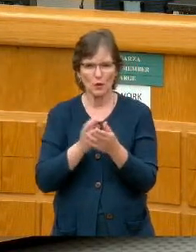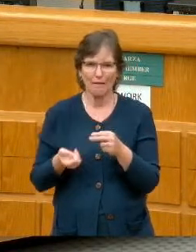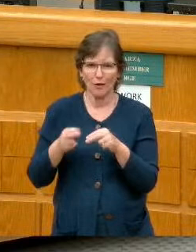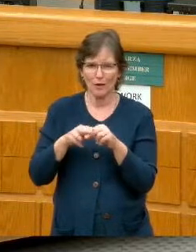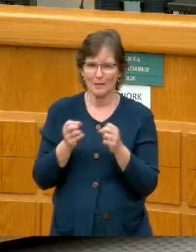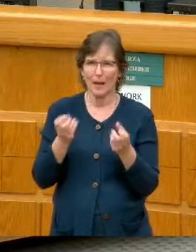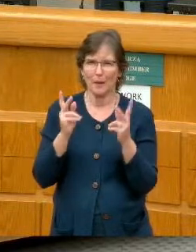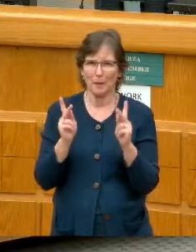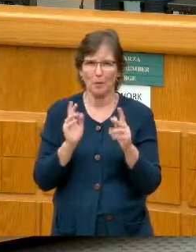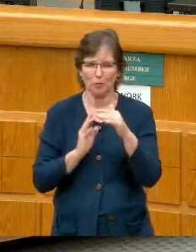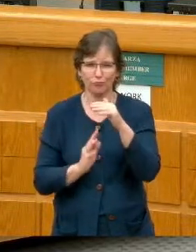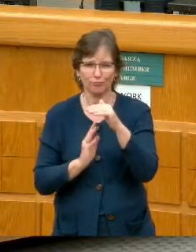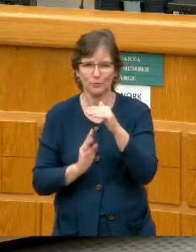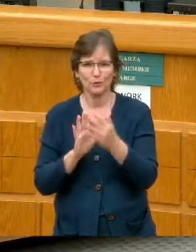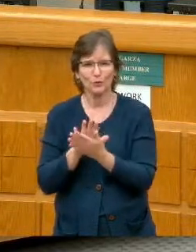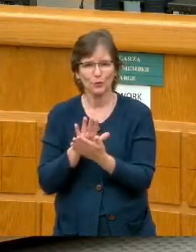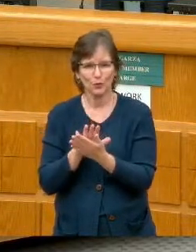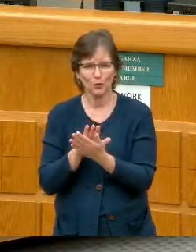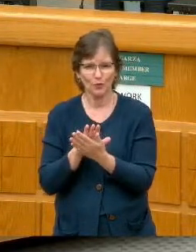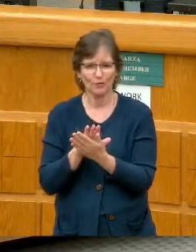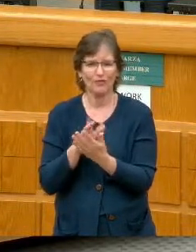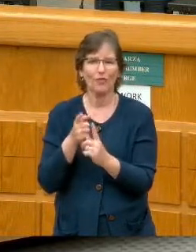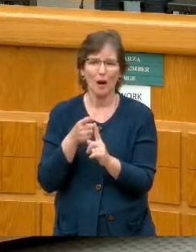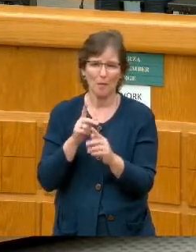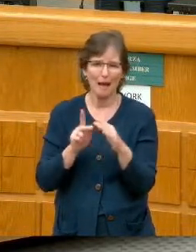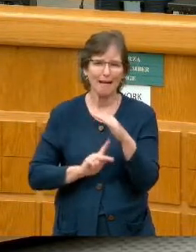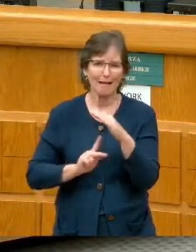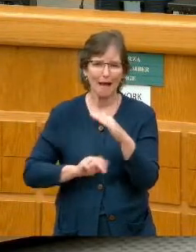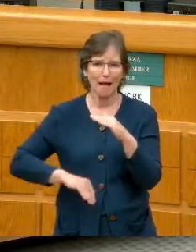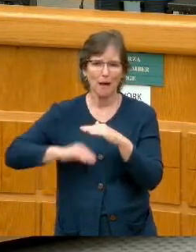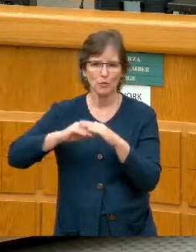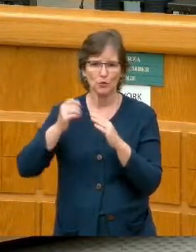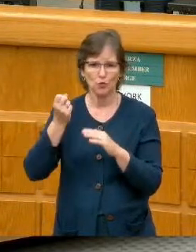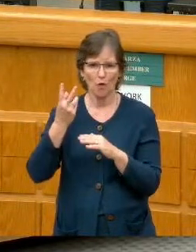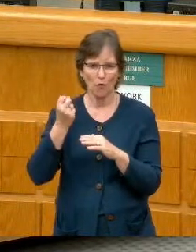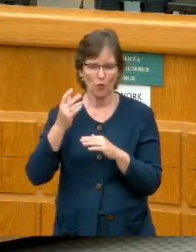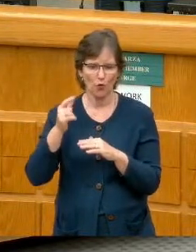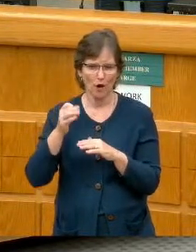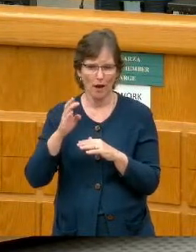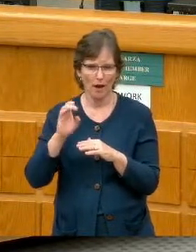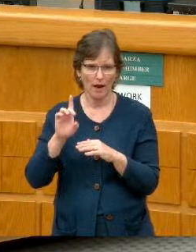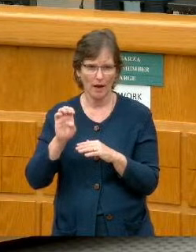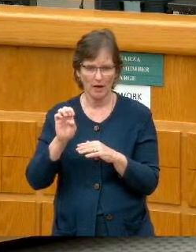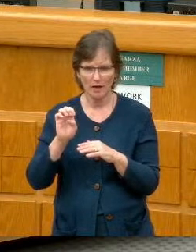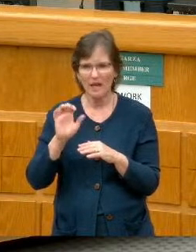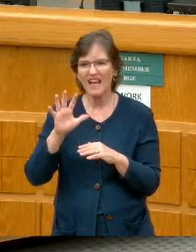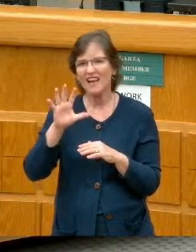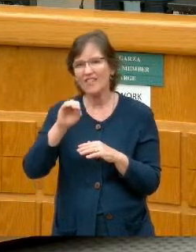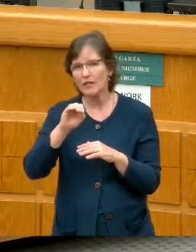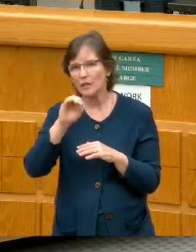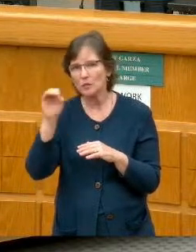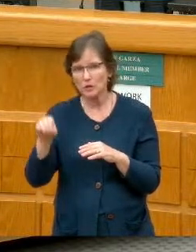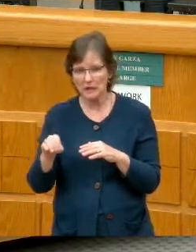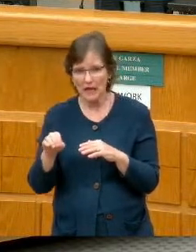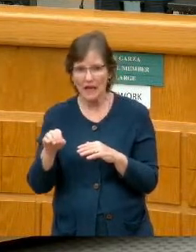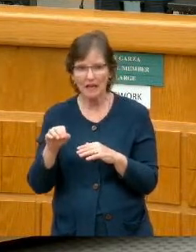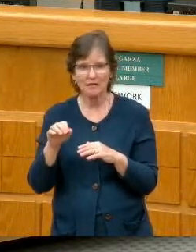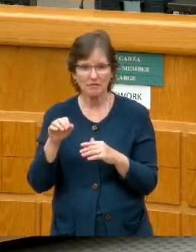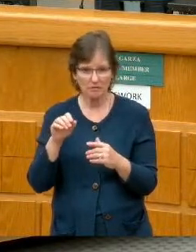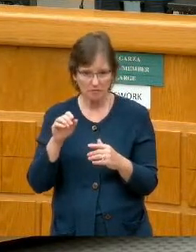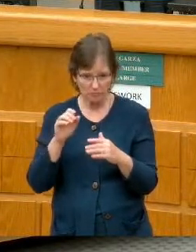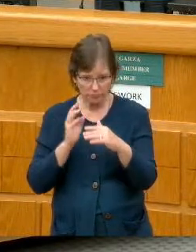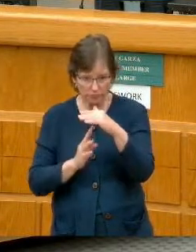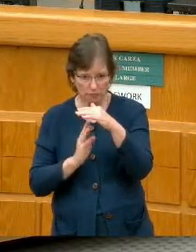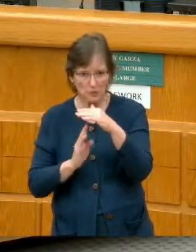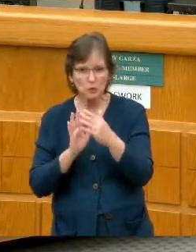are specific to the K through 12 category. Remote classes, 25% face-to-face, 50% face-to-face. We can see the